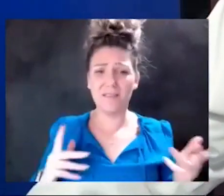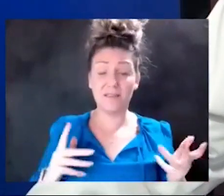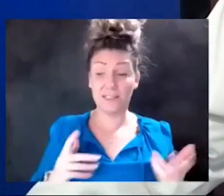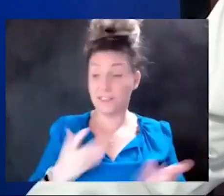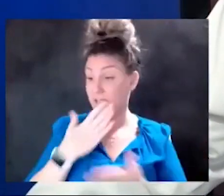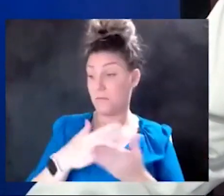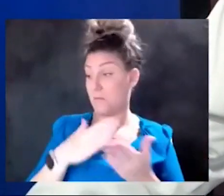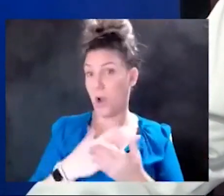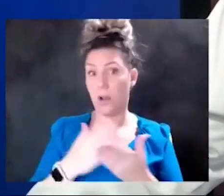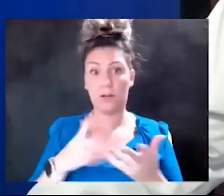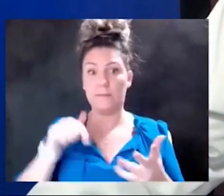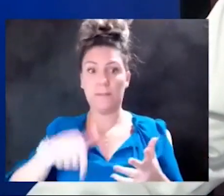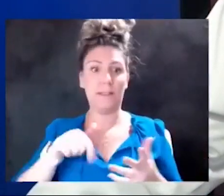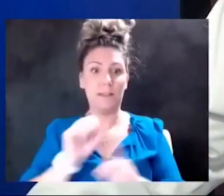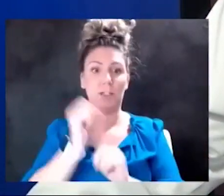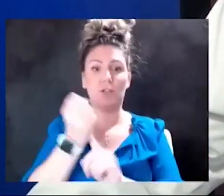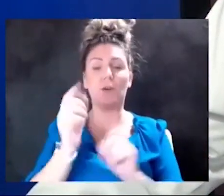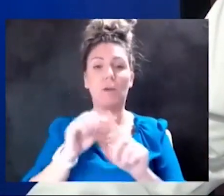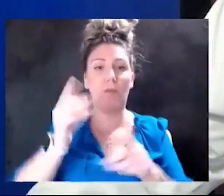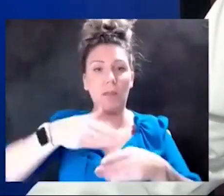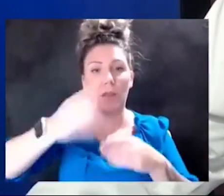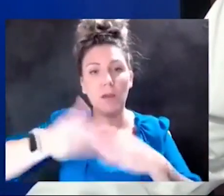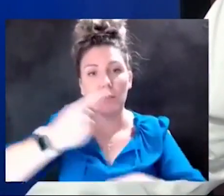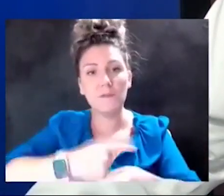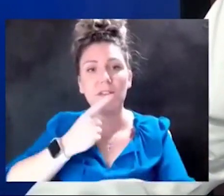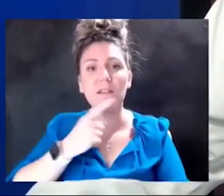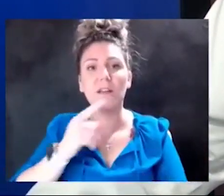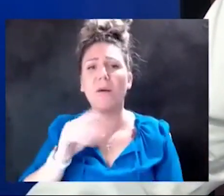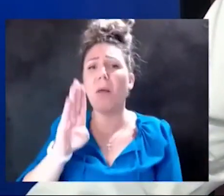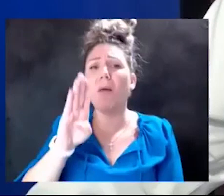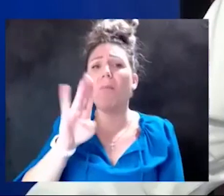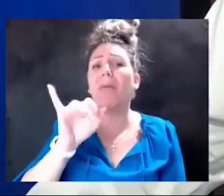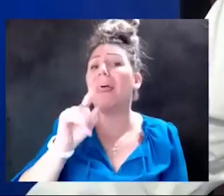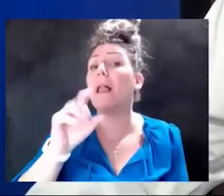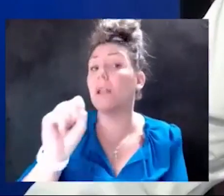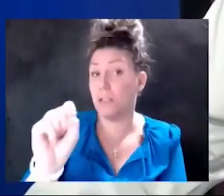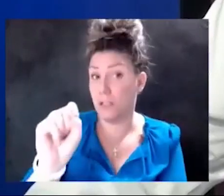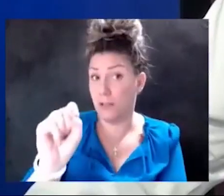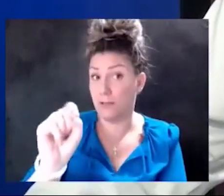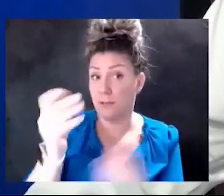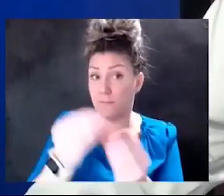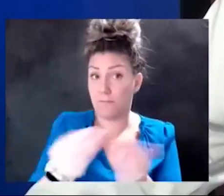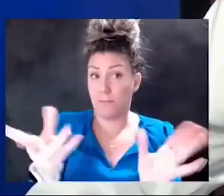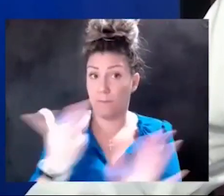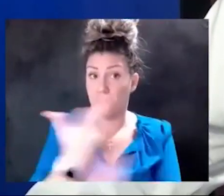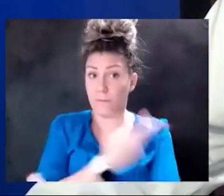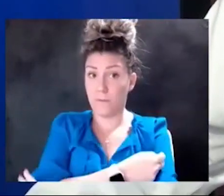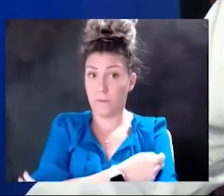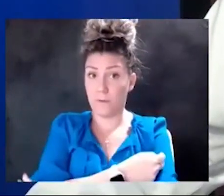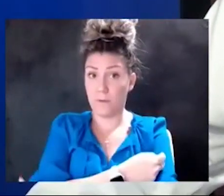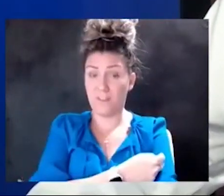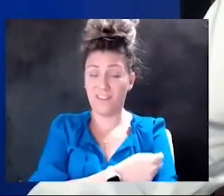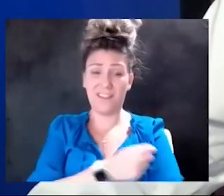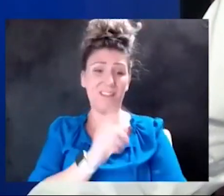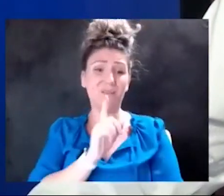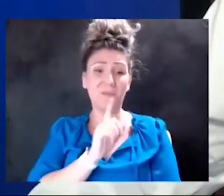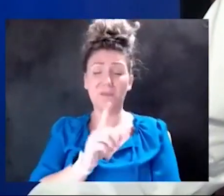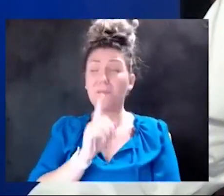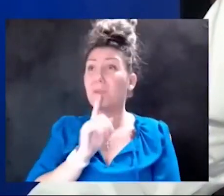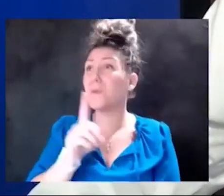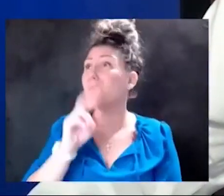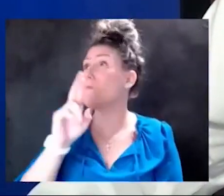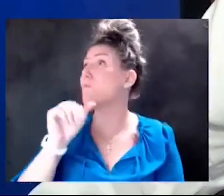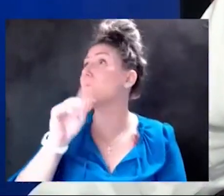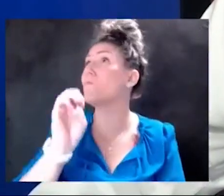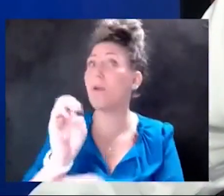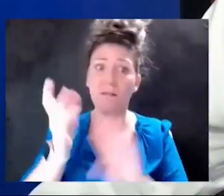But at the end of the day, billions of doses have been given. Very, very rare deaths occur. Yeah. And